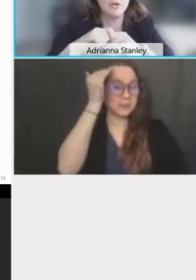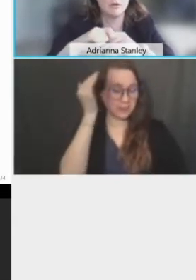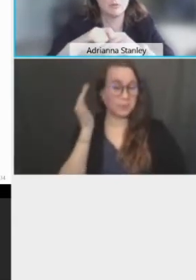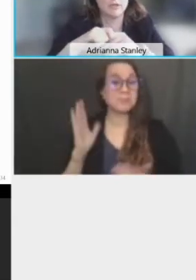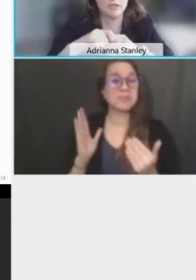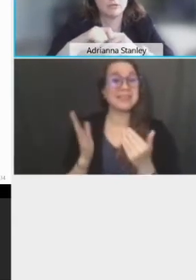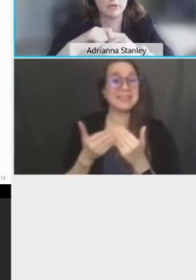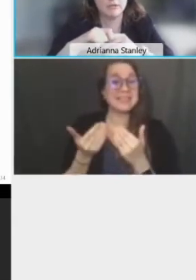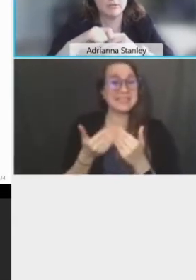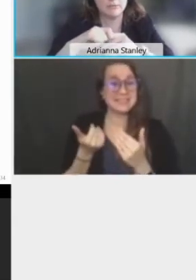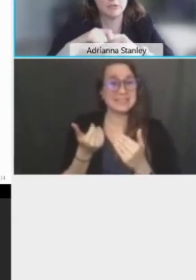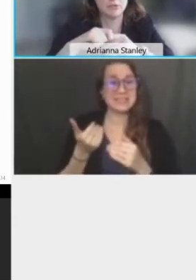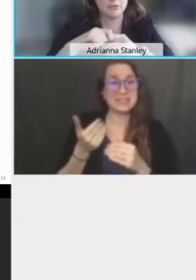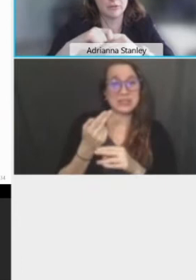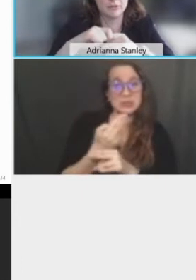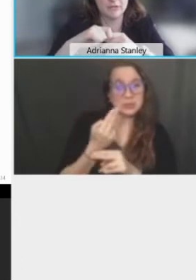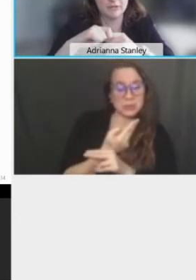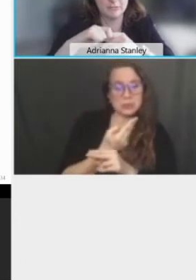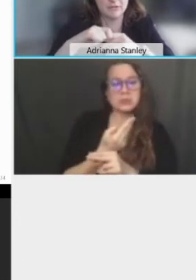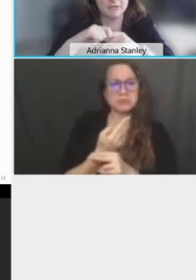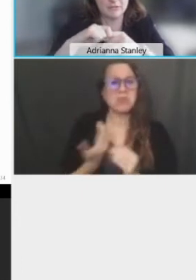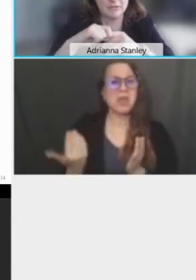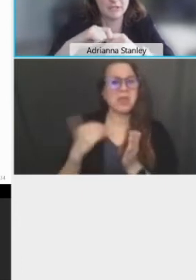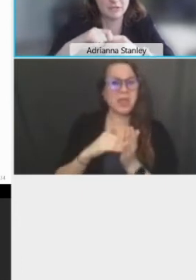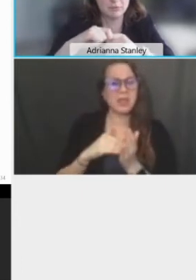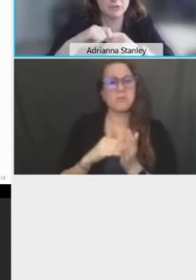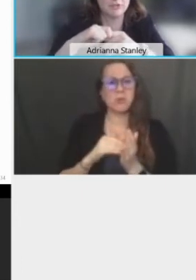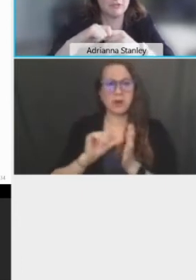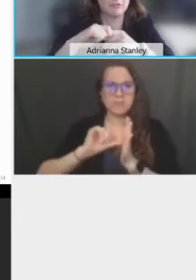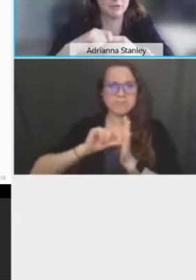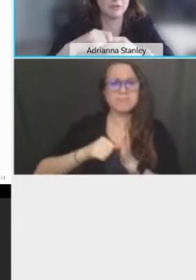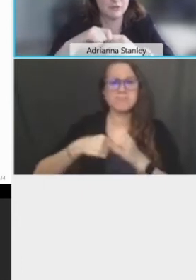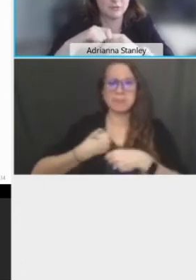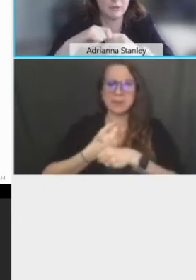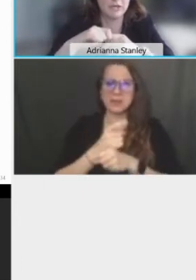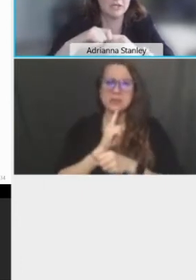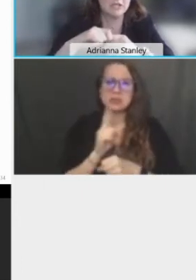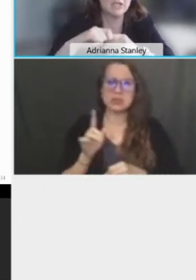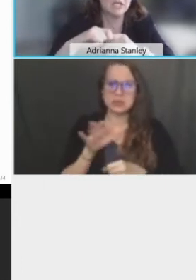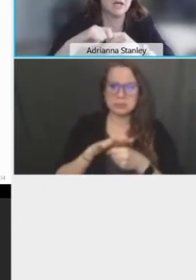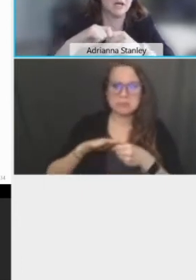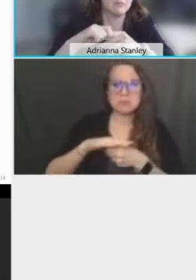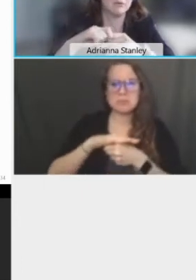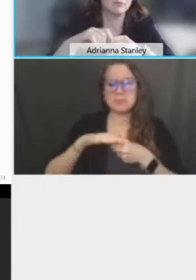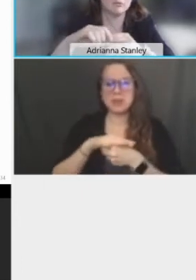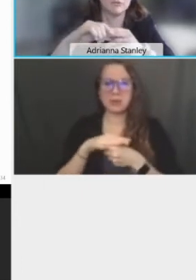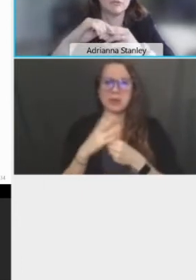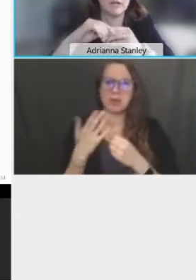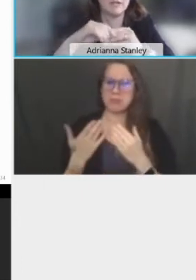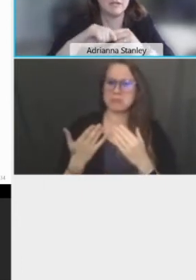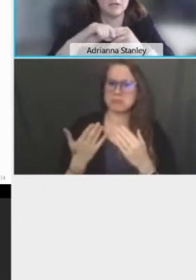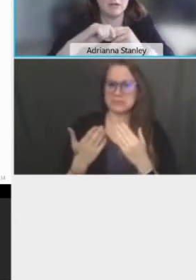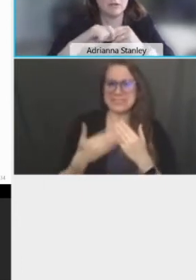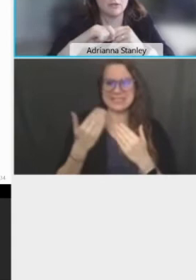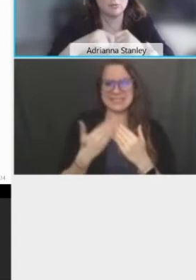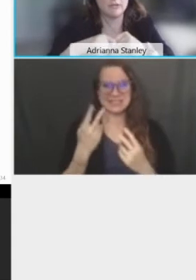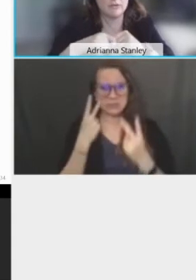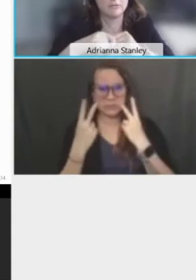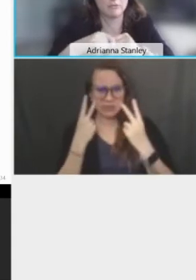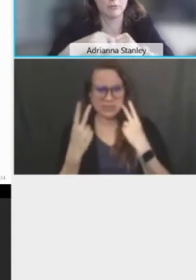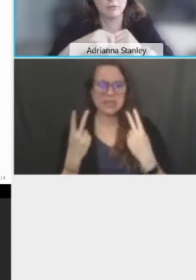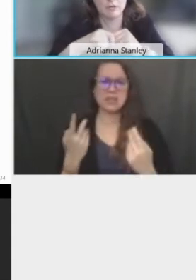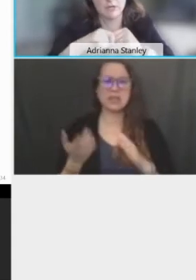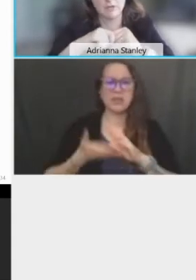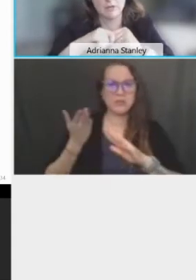use, we're again trying to make sure that the space is legible, that it functions well. We're trying to get a good